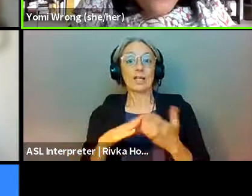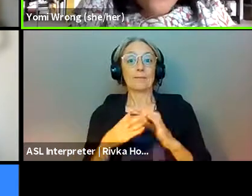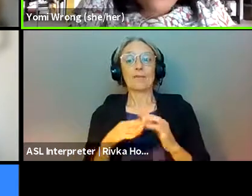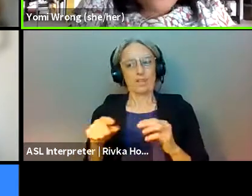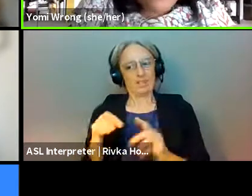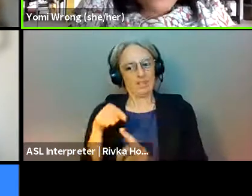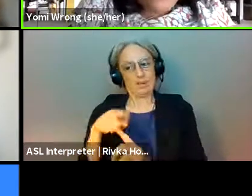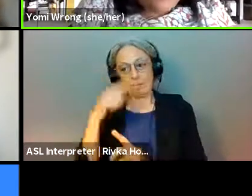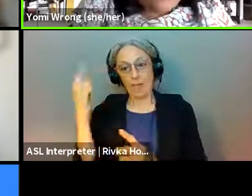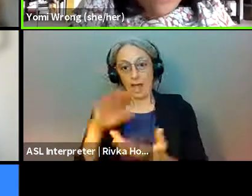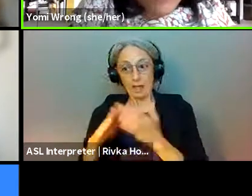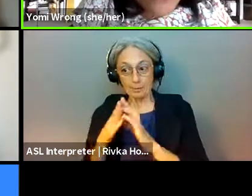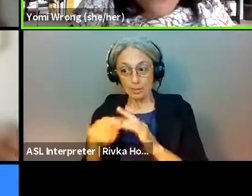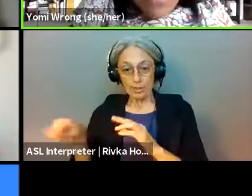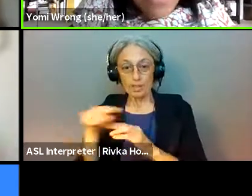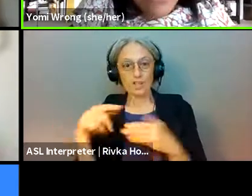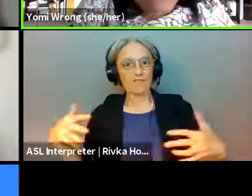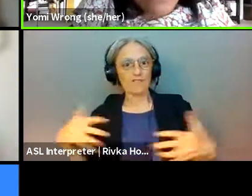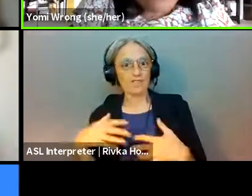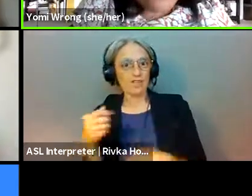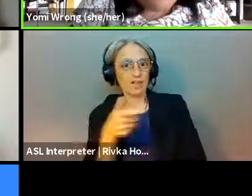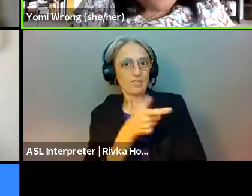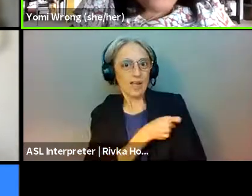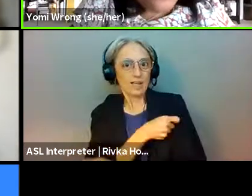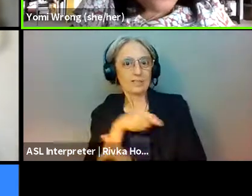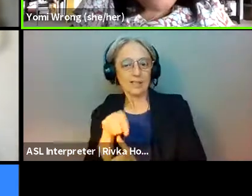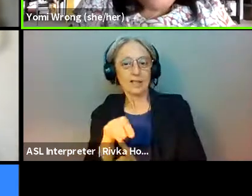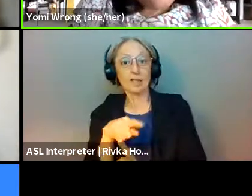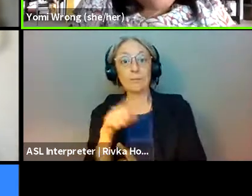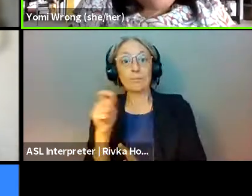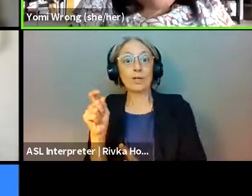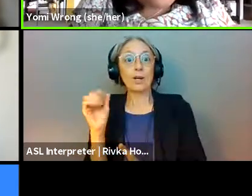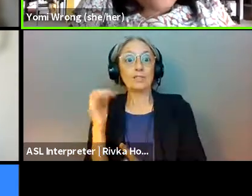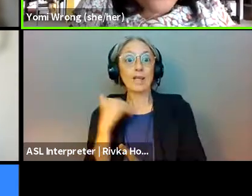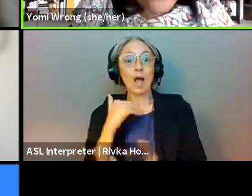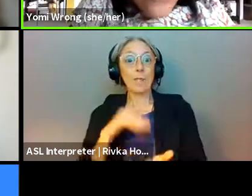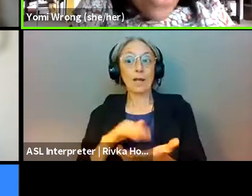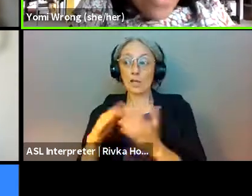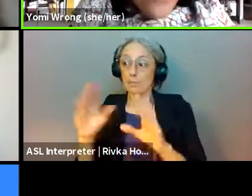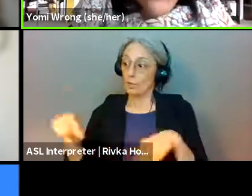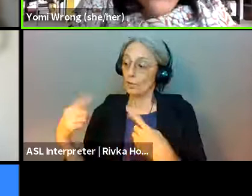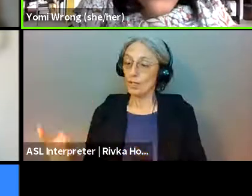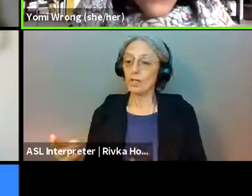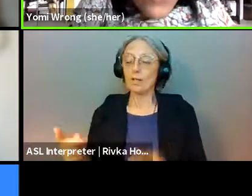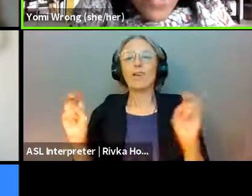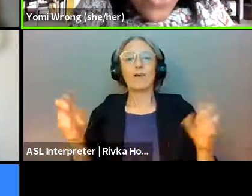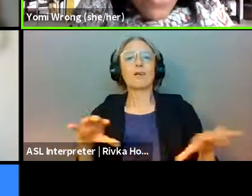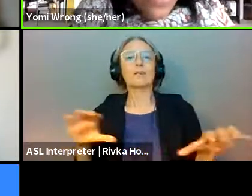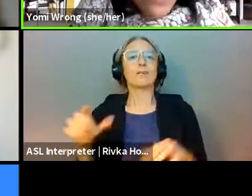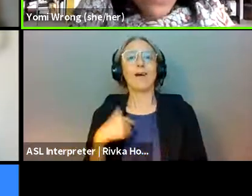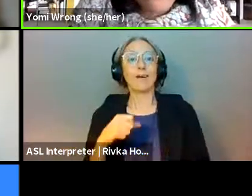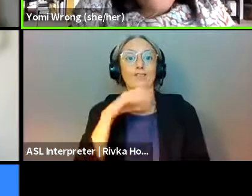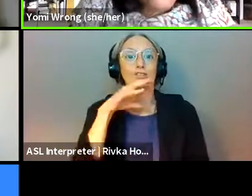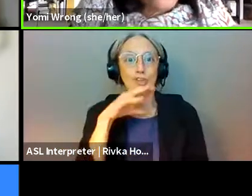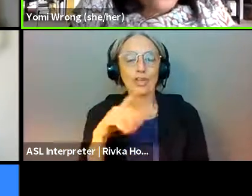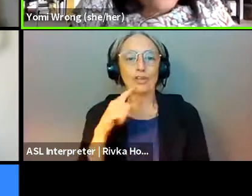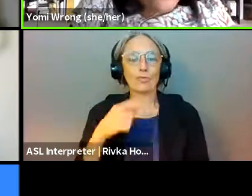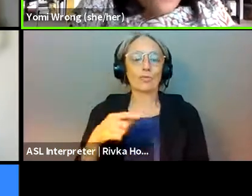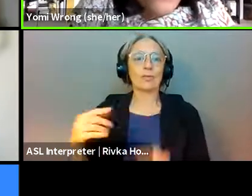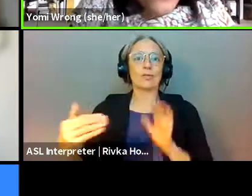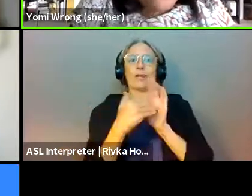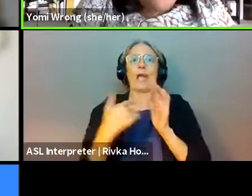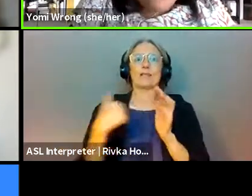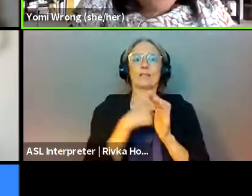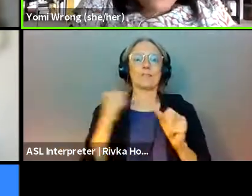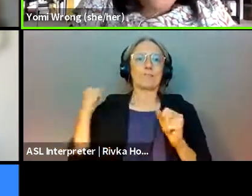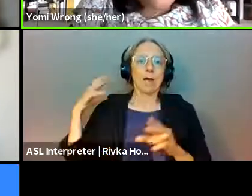because our medical establishment and our medical community has done us dirty for generations. We